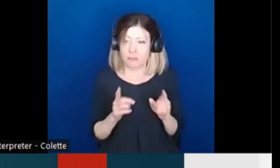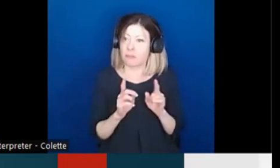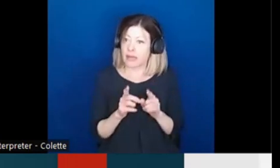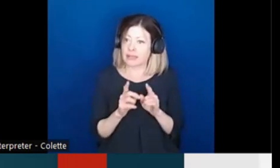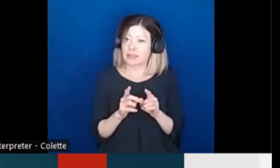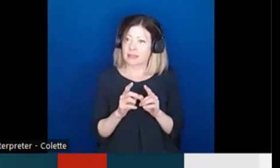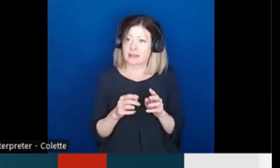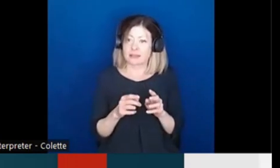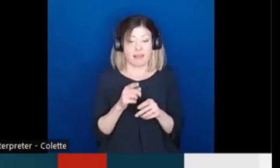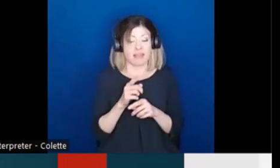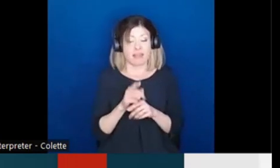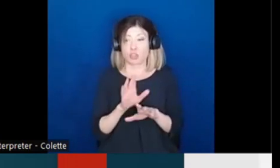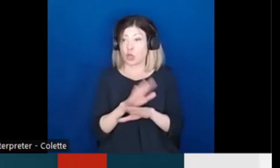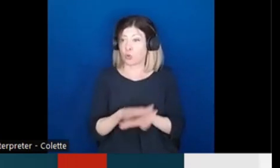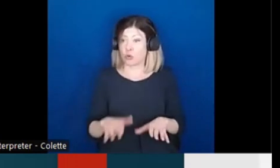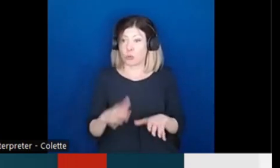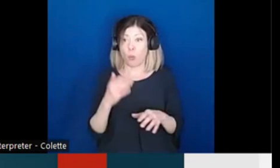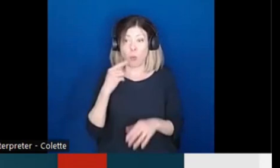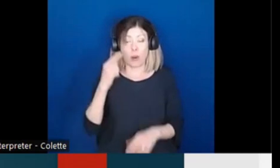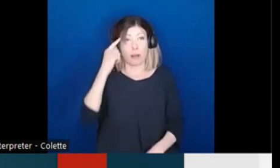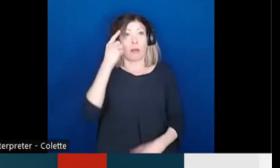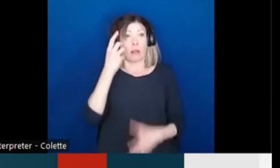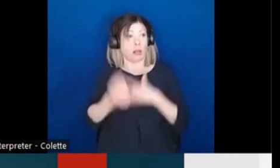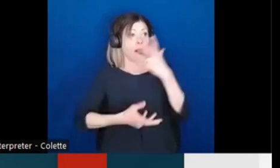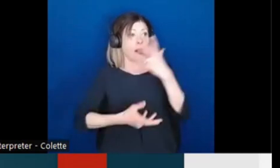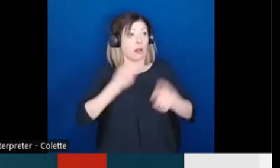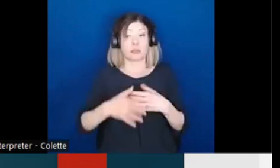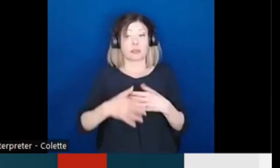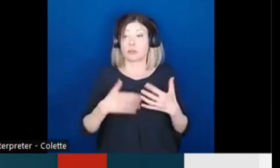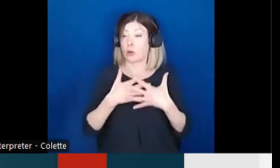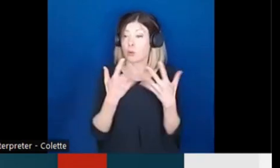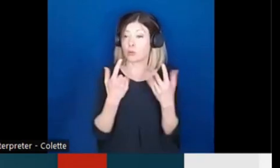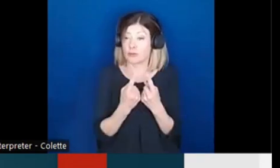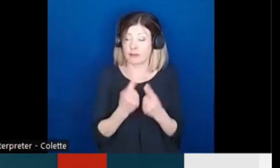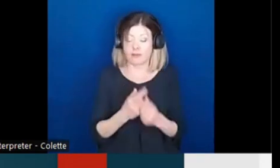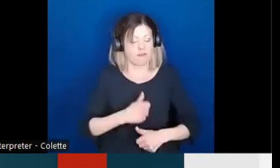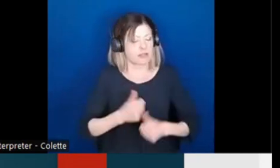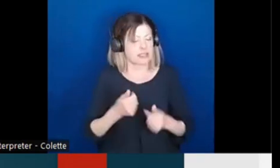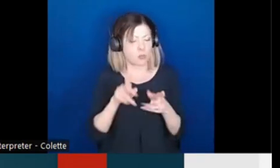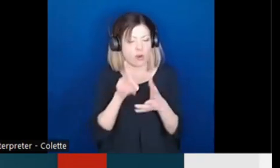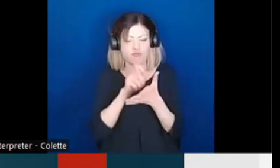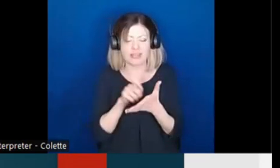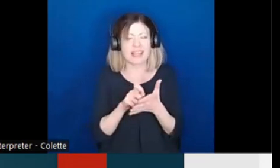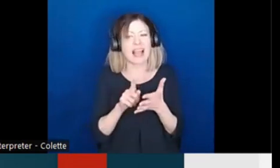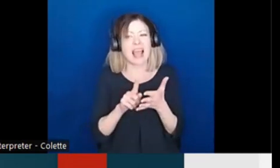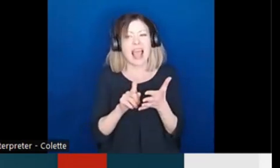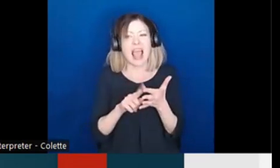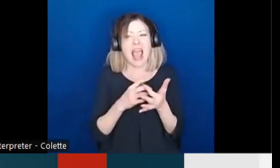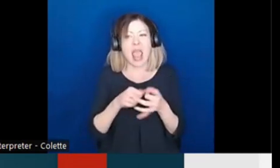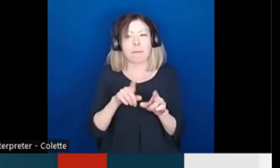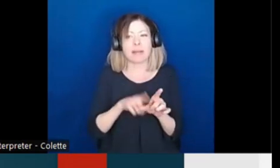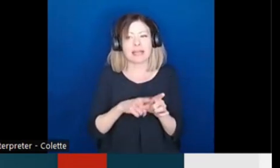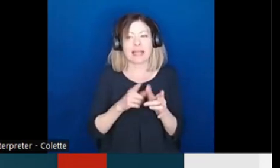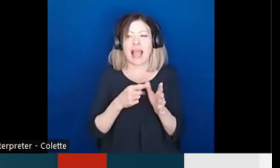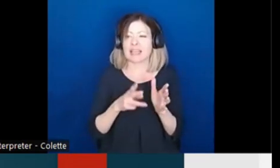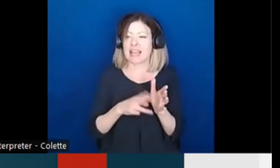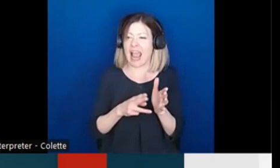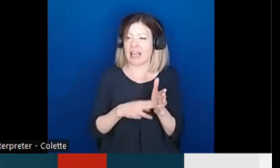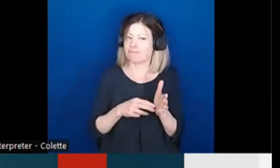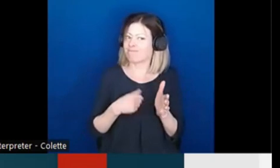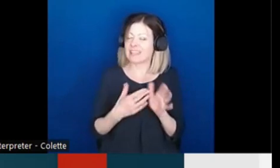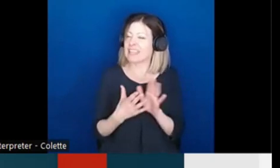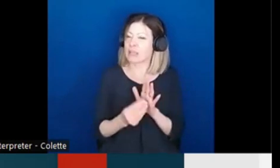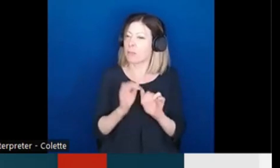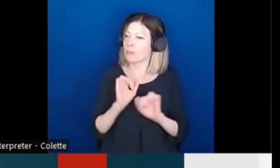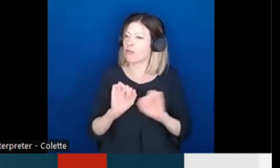a great way for them to learn to be writers. We don't have any of Emily's and Anne's. We think they got fed up being overshadowed by Charlotte